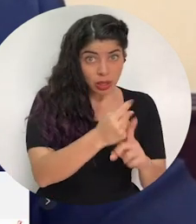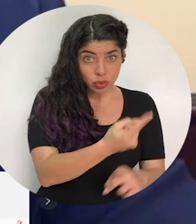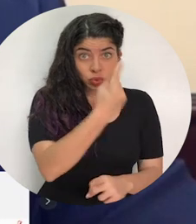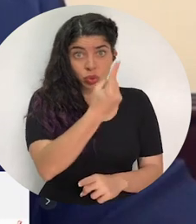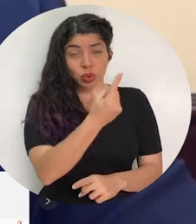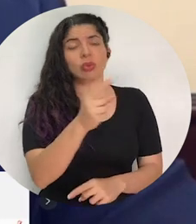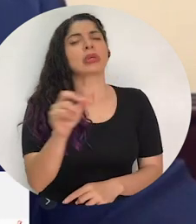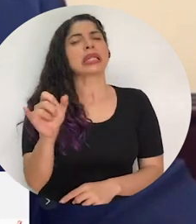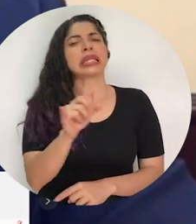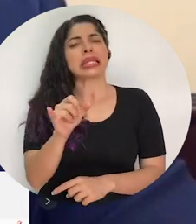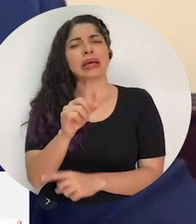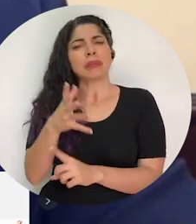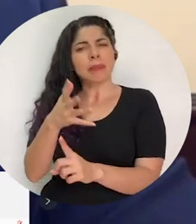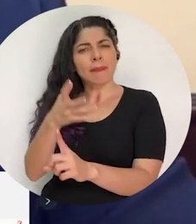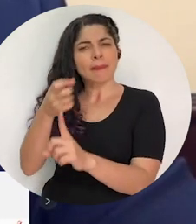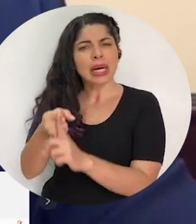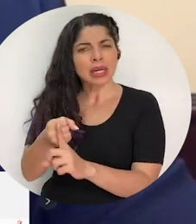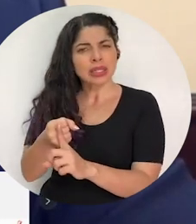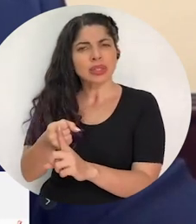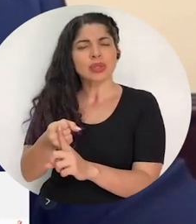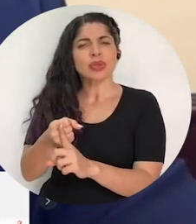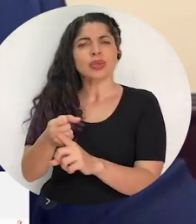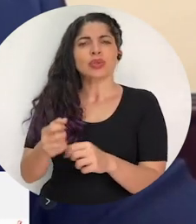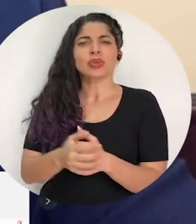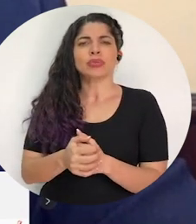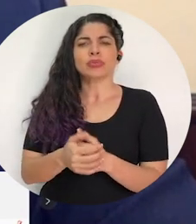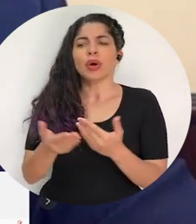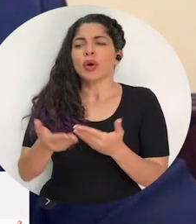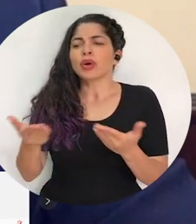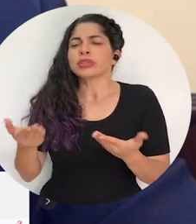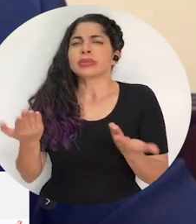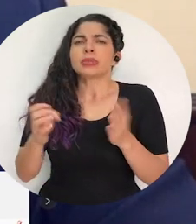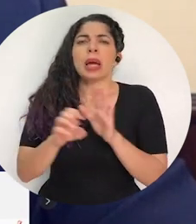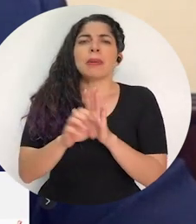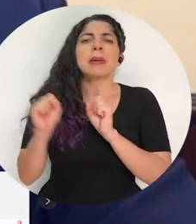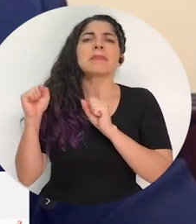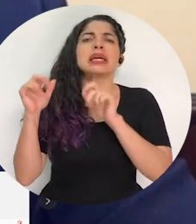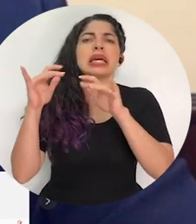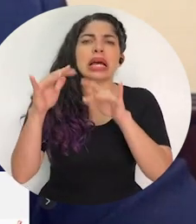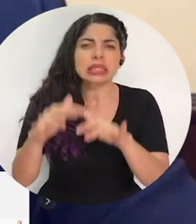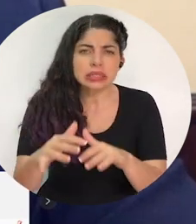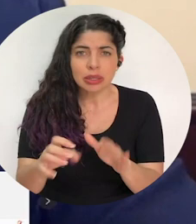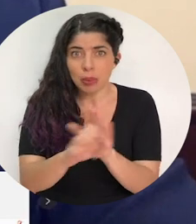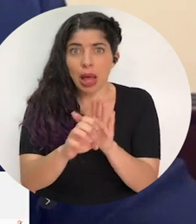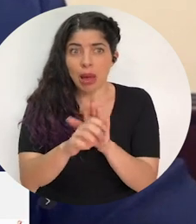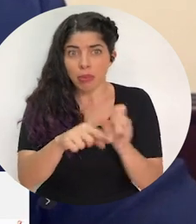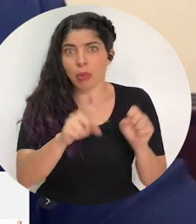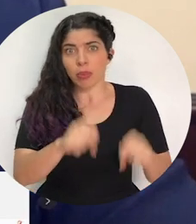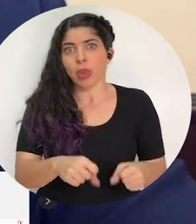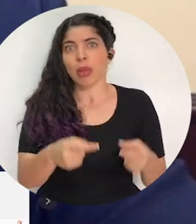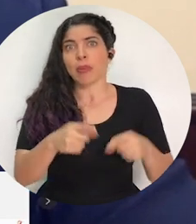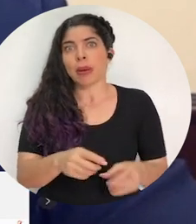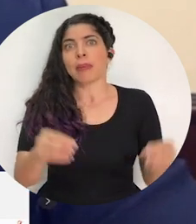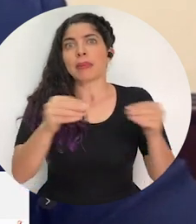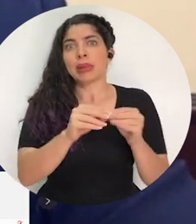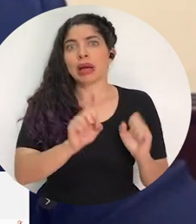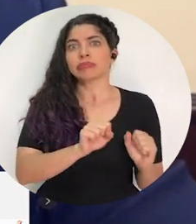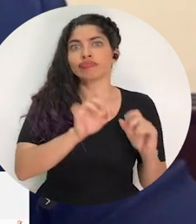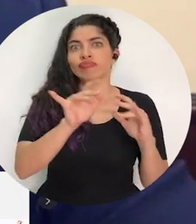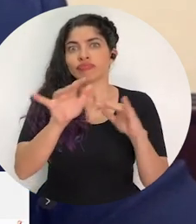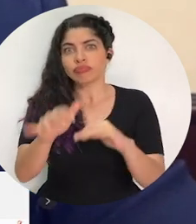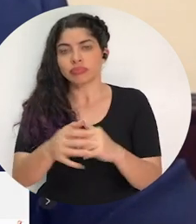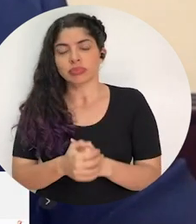economy. This is going to impact things such as migrations, for example,